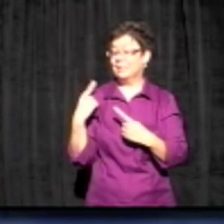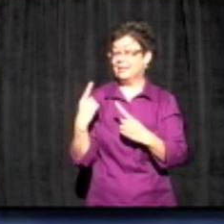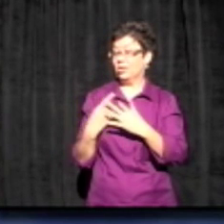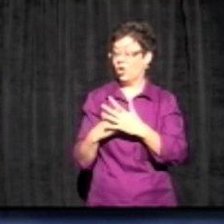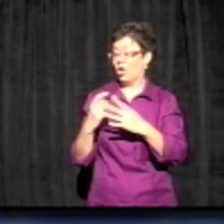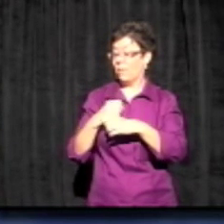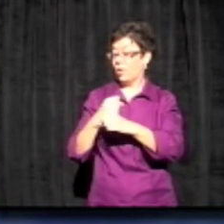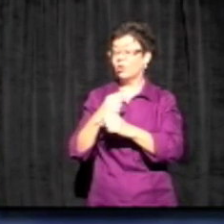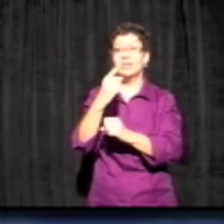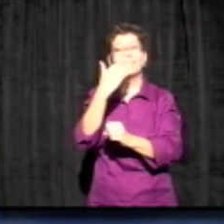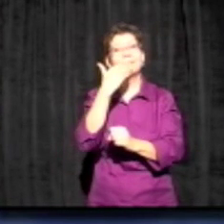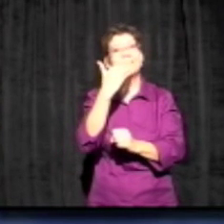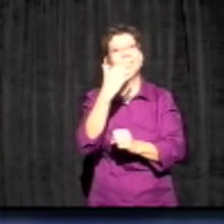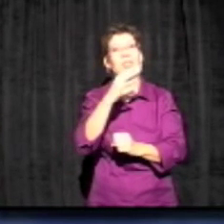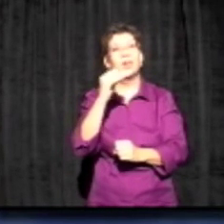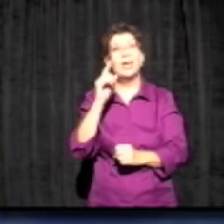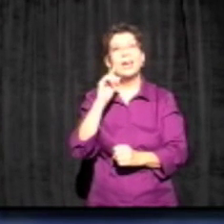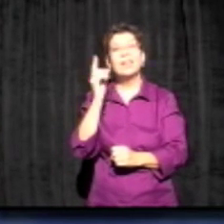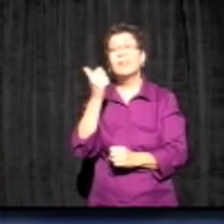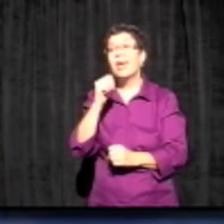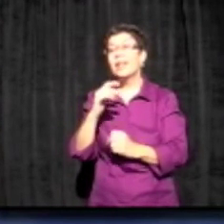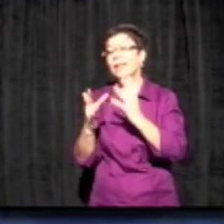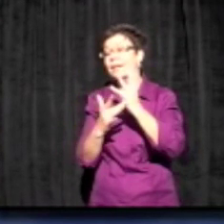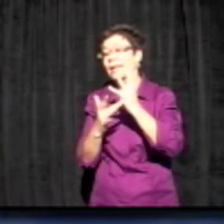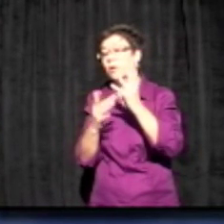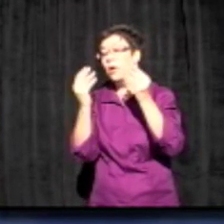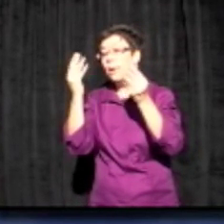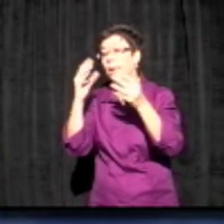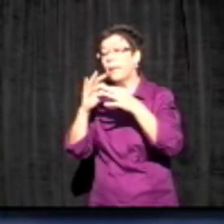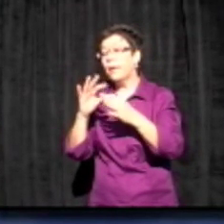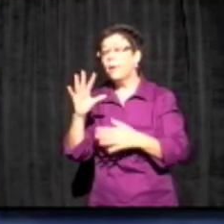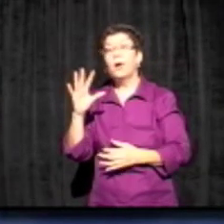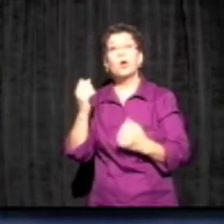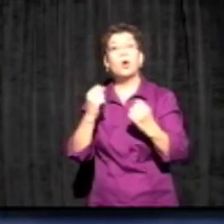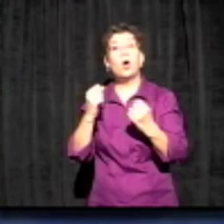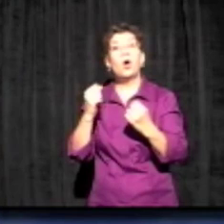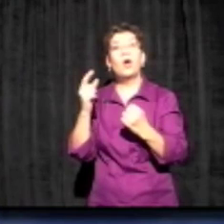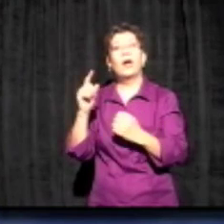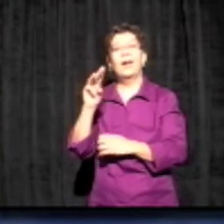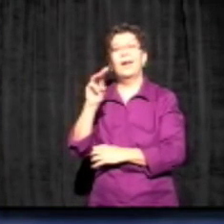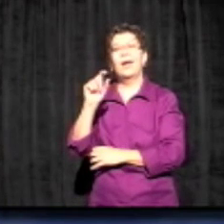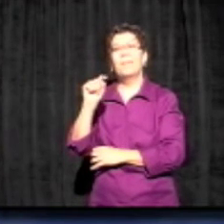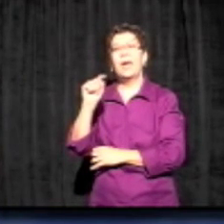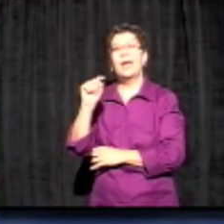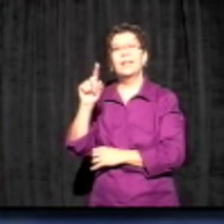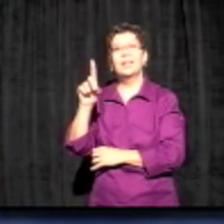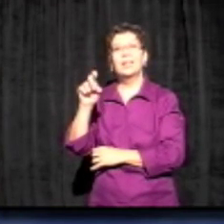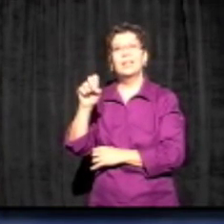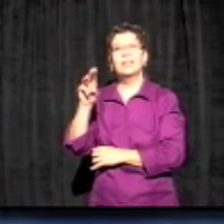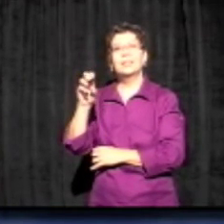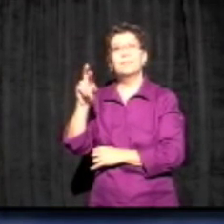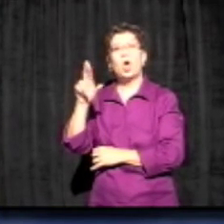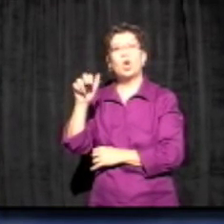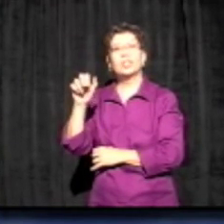technical discussion of the vehicle, I'll introduce Matt DeMars, our President and Chief Operating Officer.